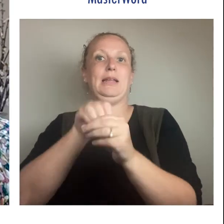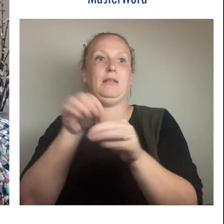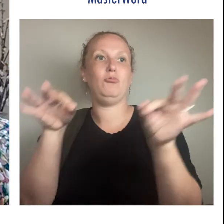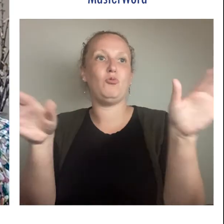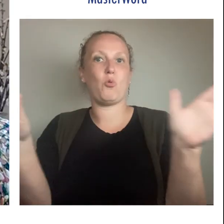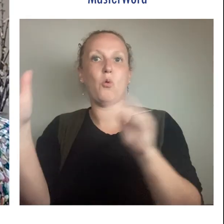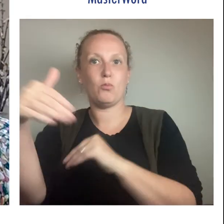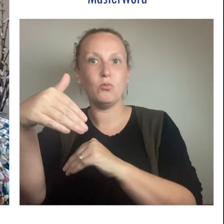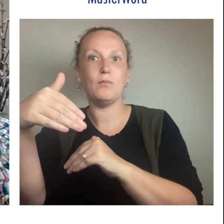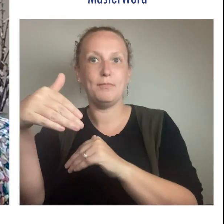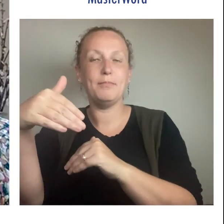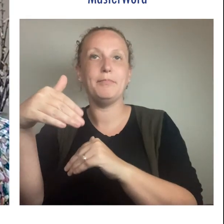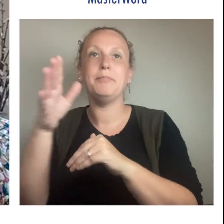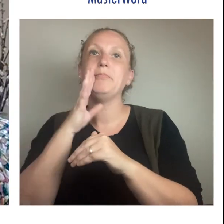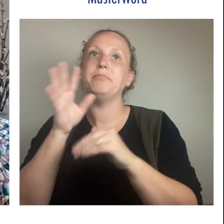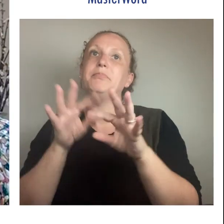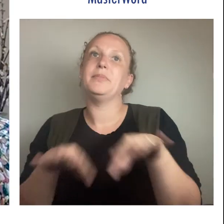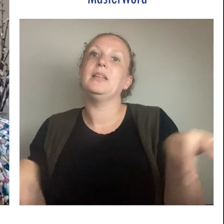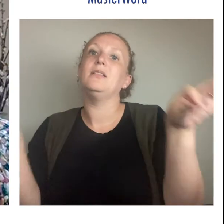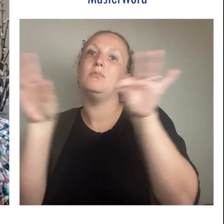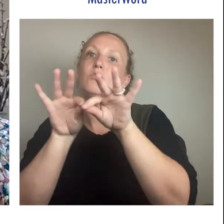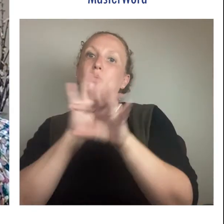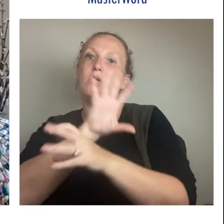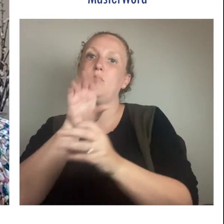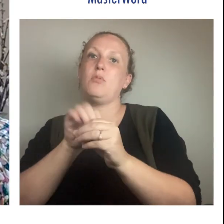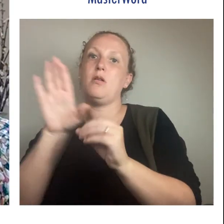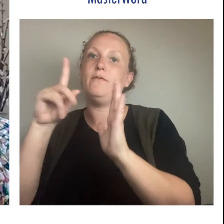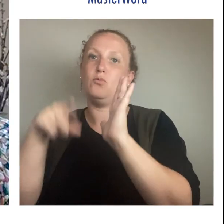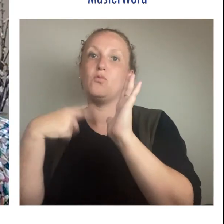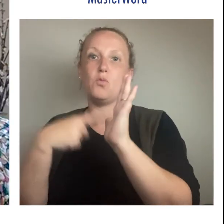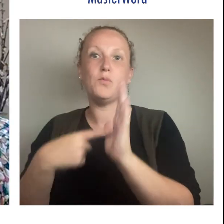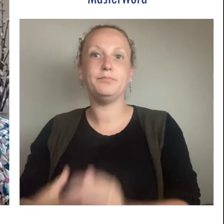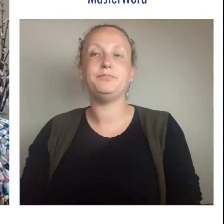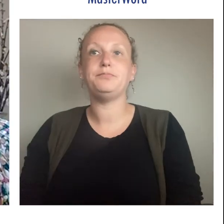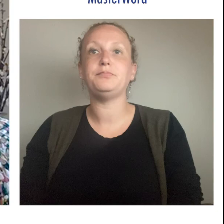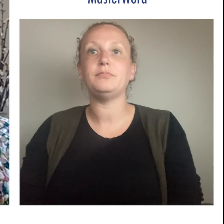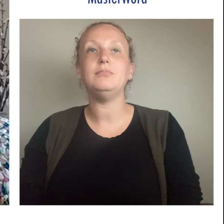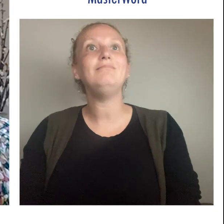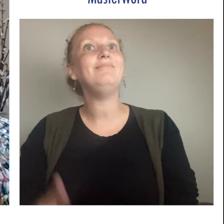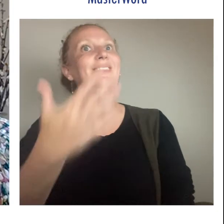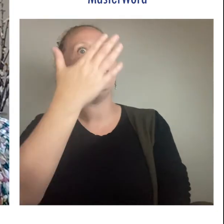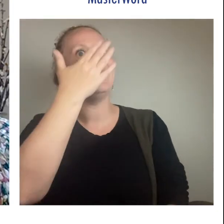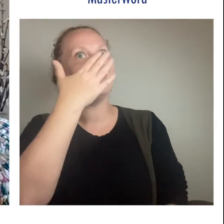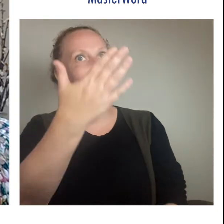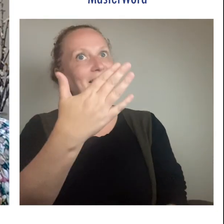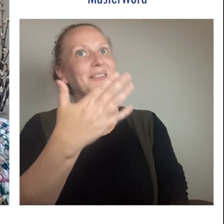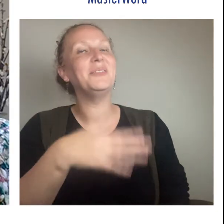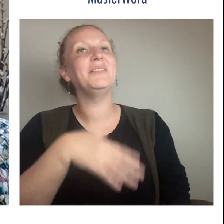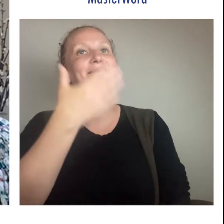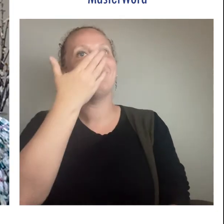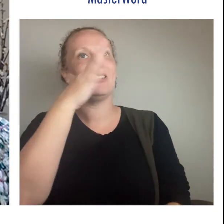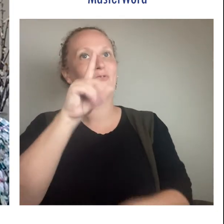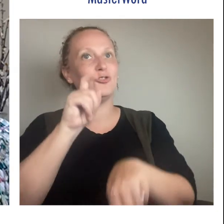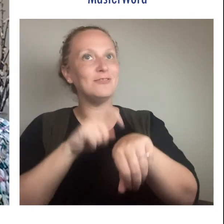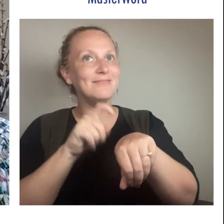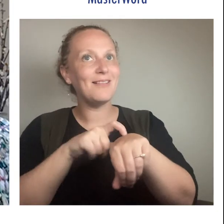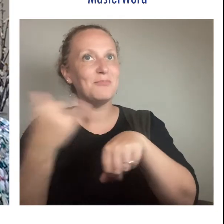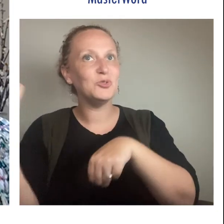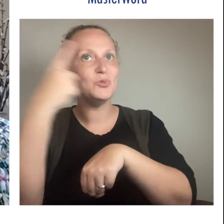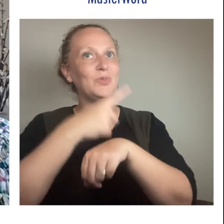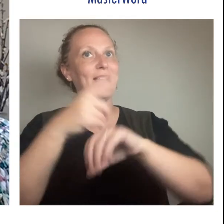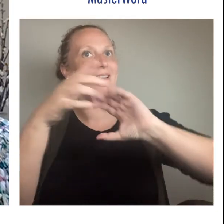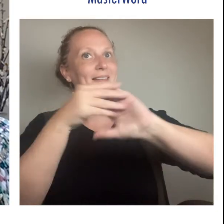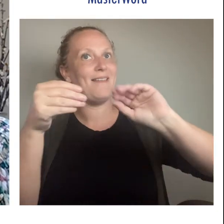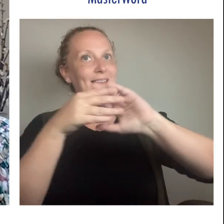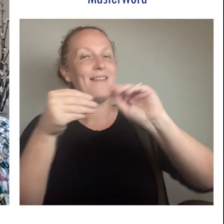extension of them both is an important part of that role. Well, thank you. Thank you so much. And thank you for your